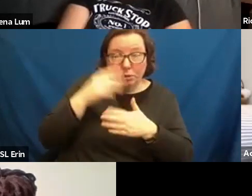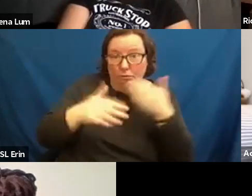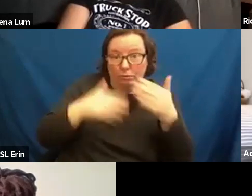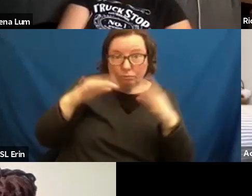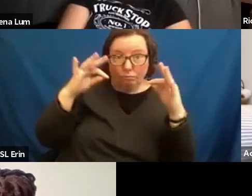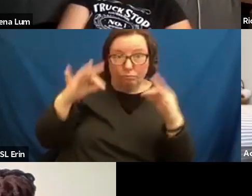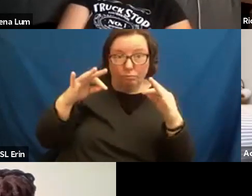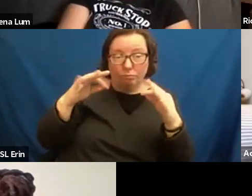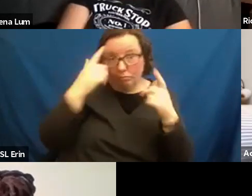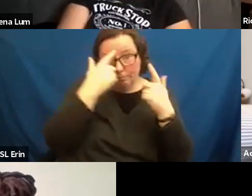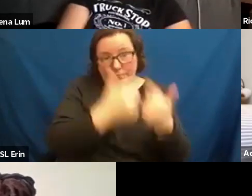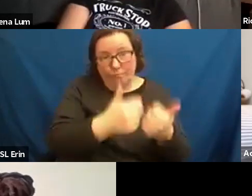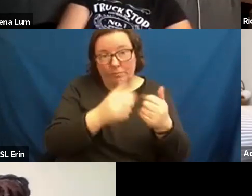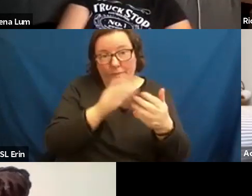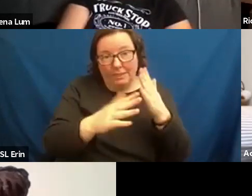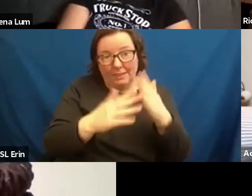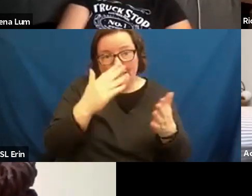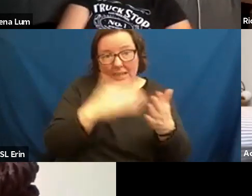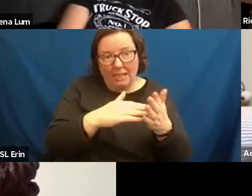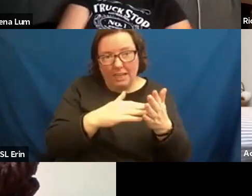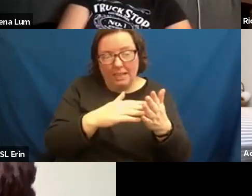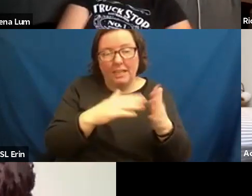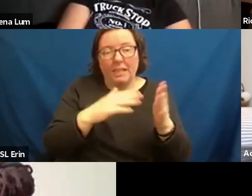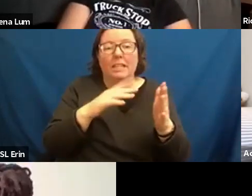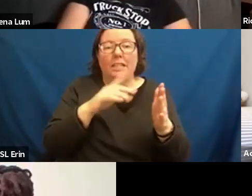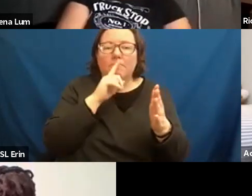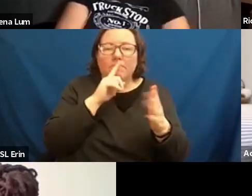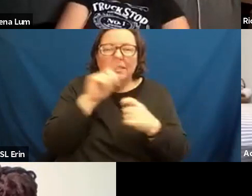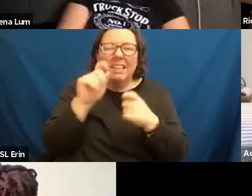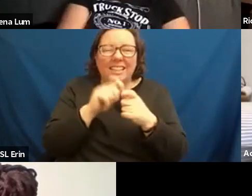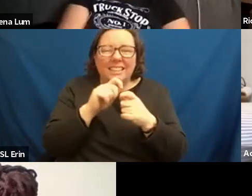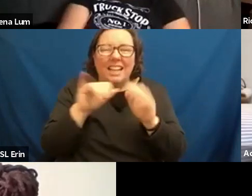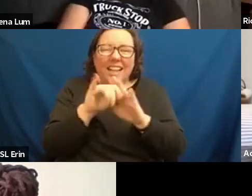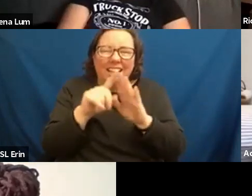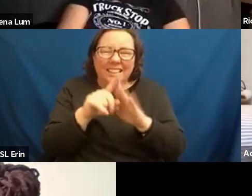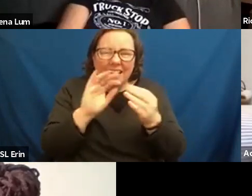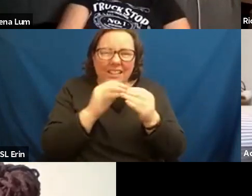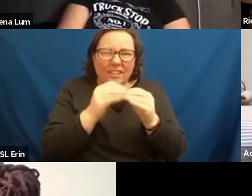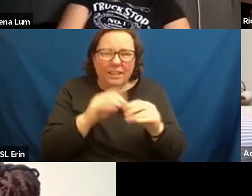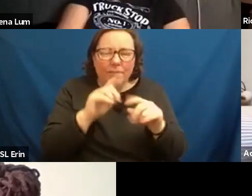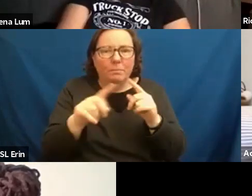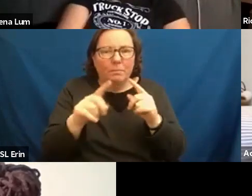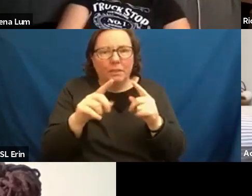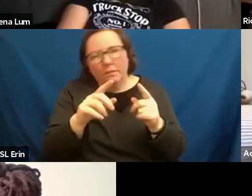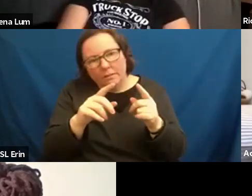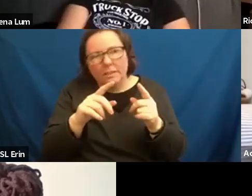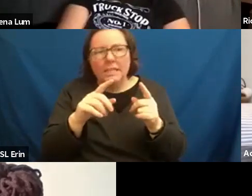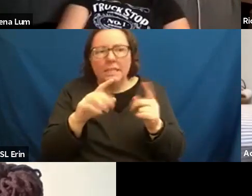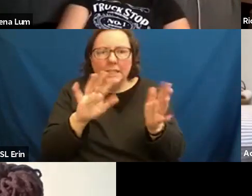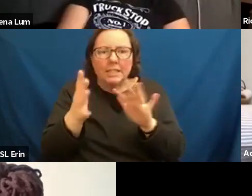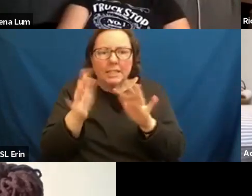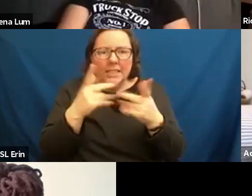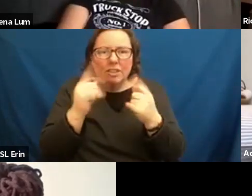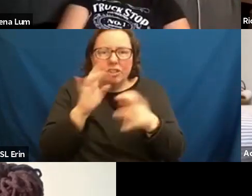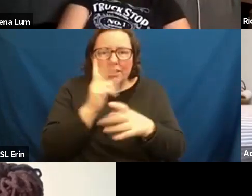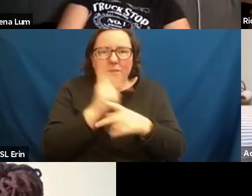representation that was not identical in terms of race, but where there'd been